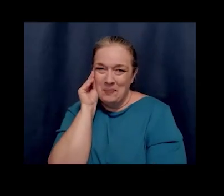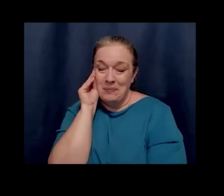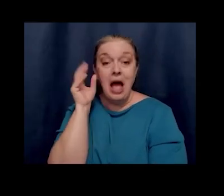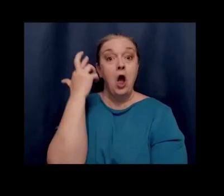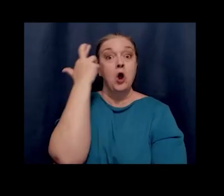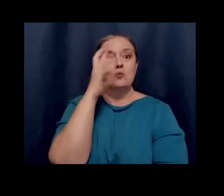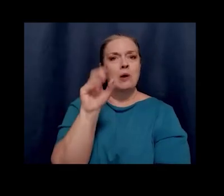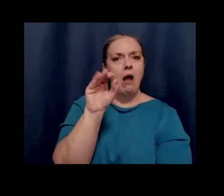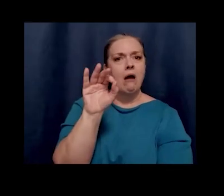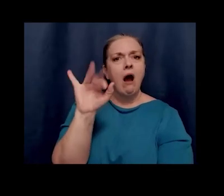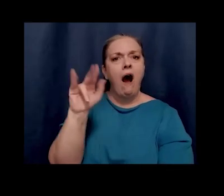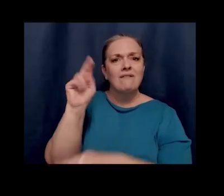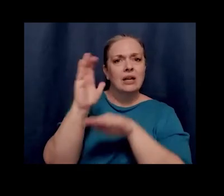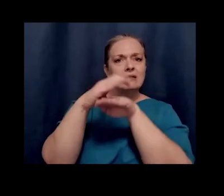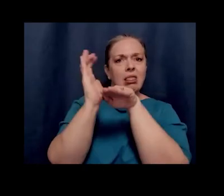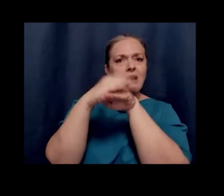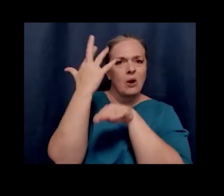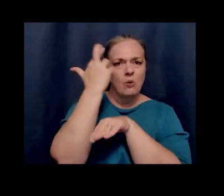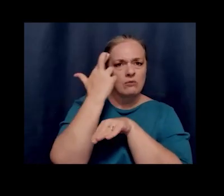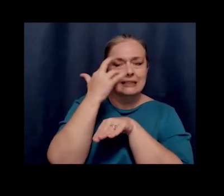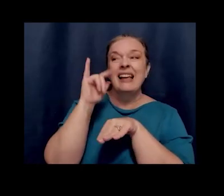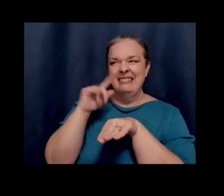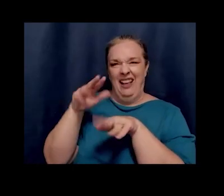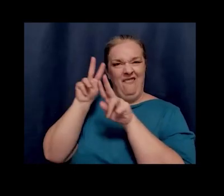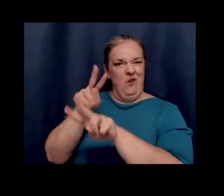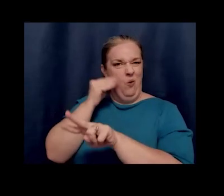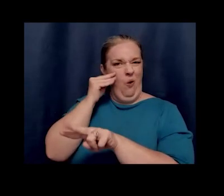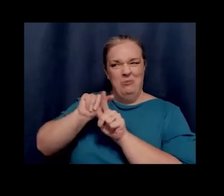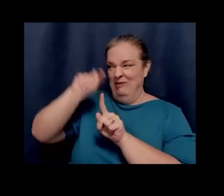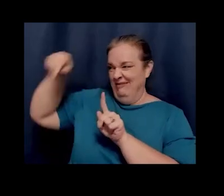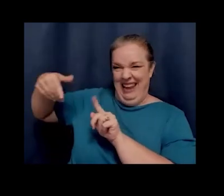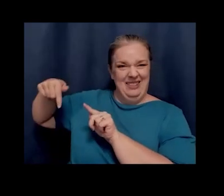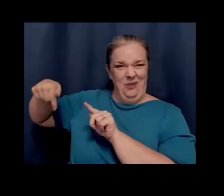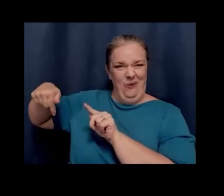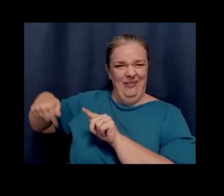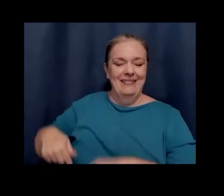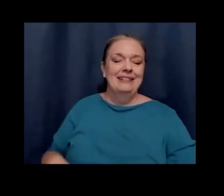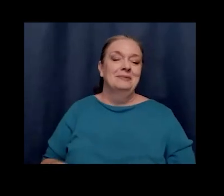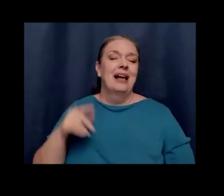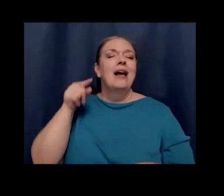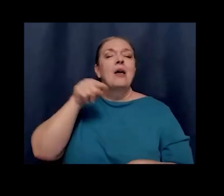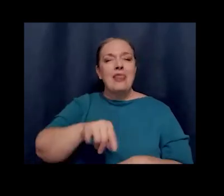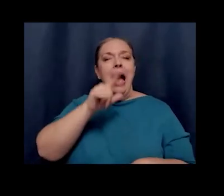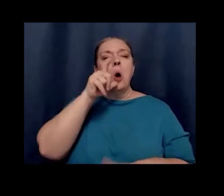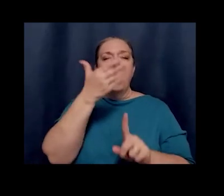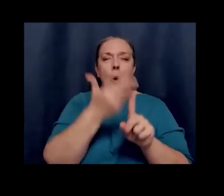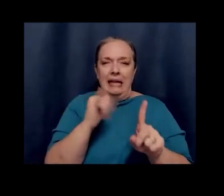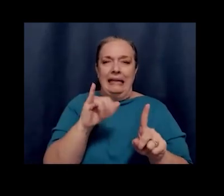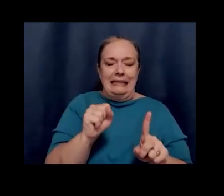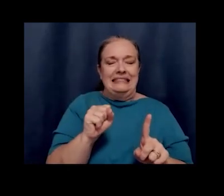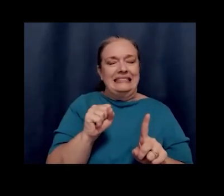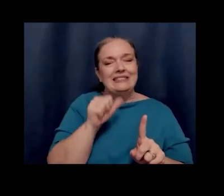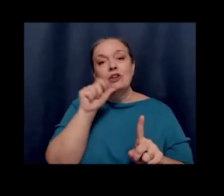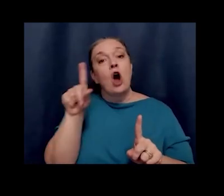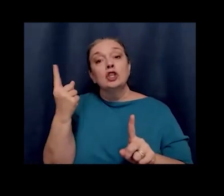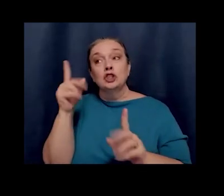intrinsic part of who he is and not just what he does. Conceptual artist David Ireland adapted